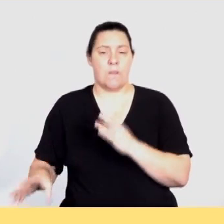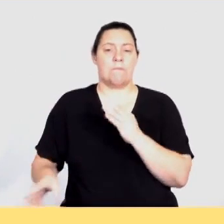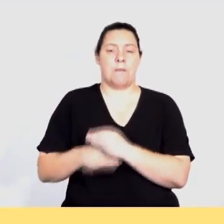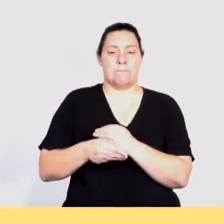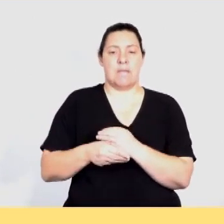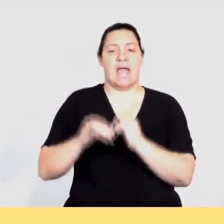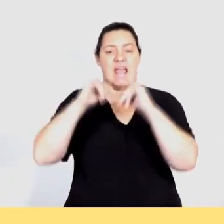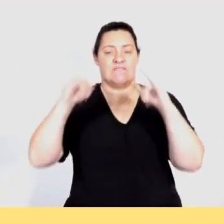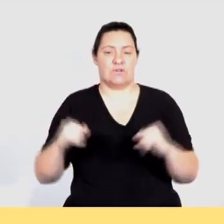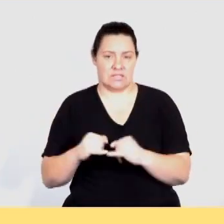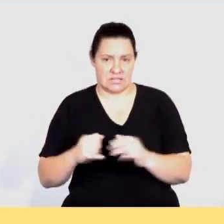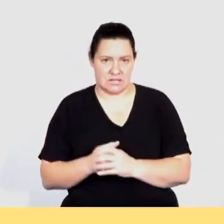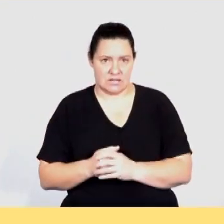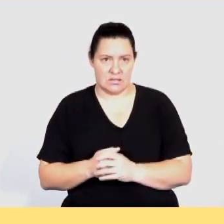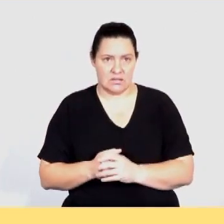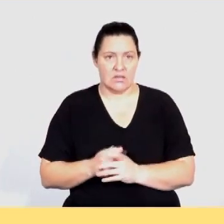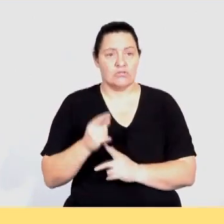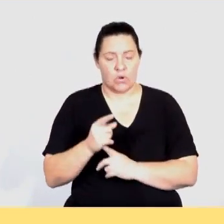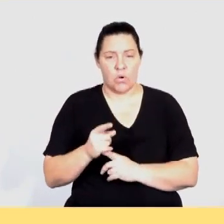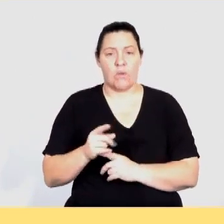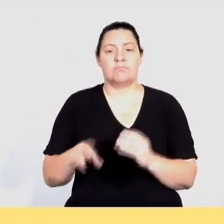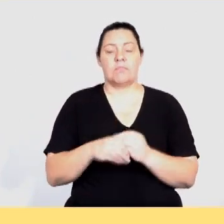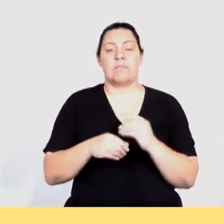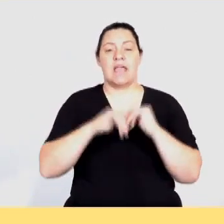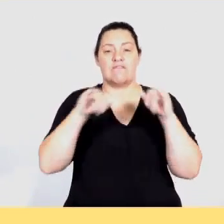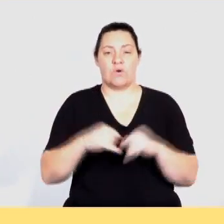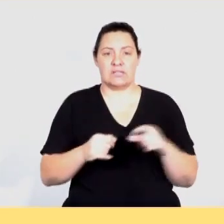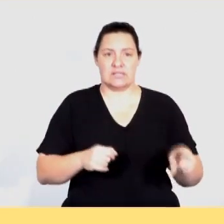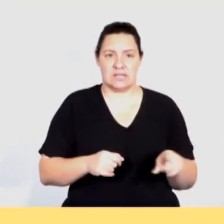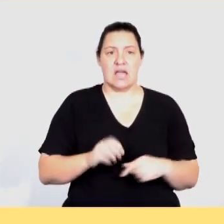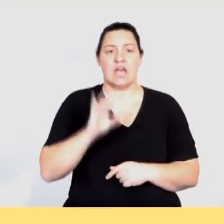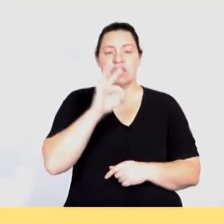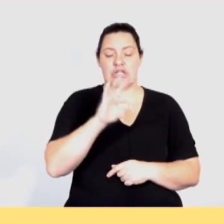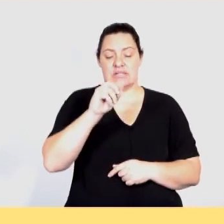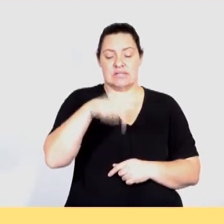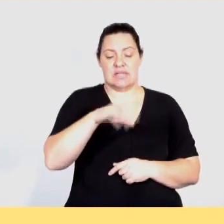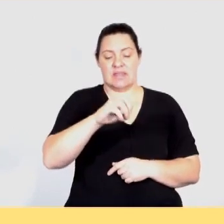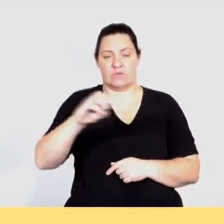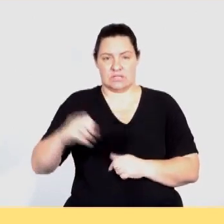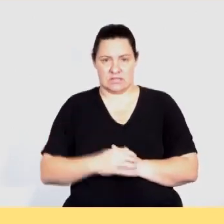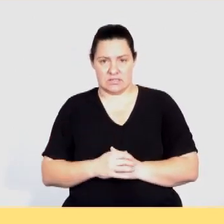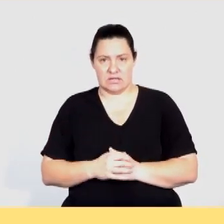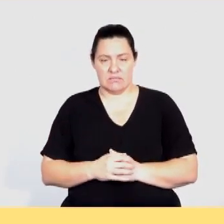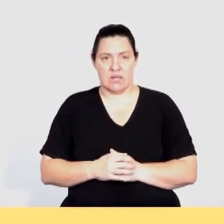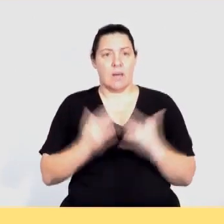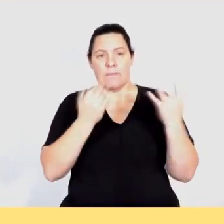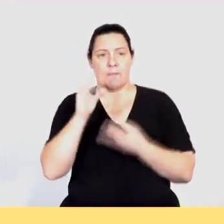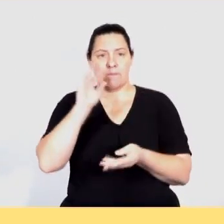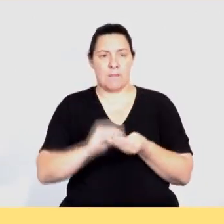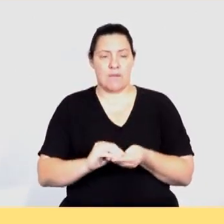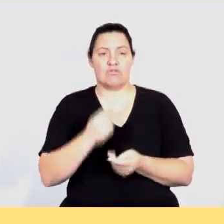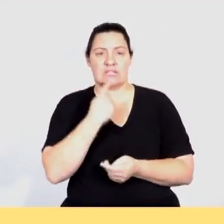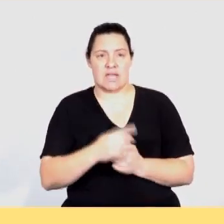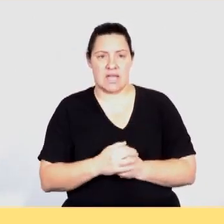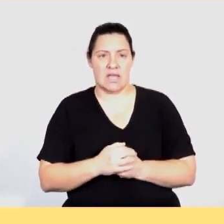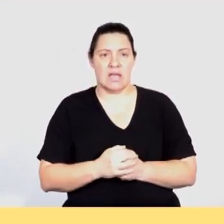this is where I record all my invoices. So I'm coming here to record an invoice of 30,000. Now, quickly with your calculator,